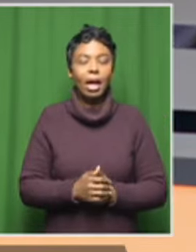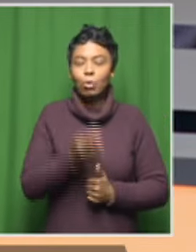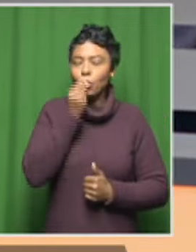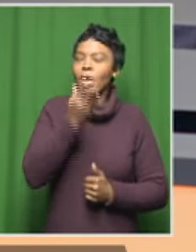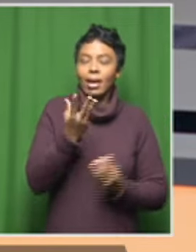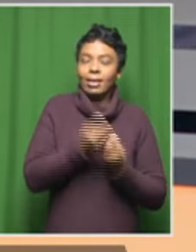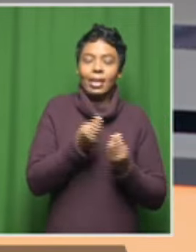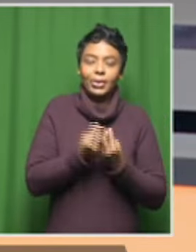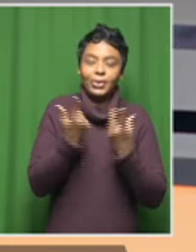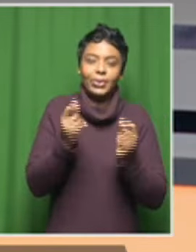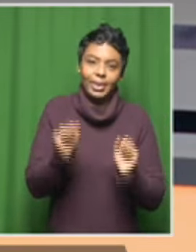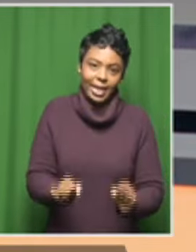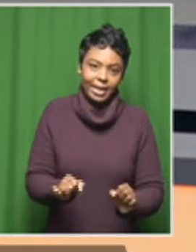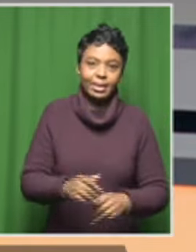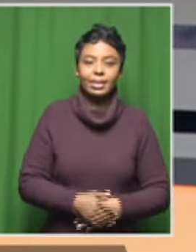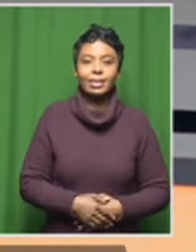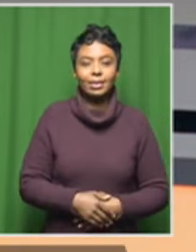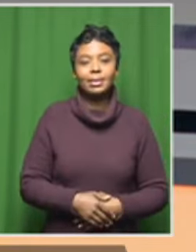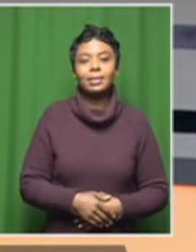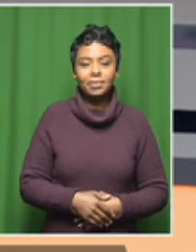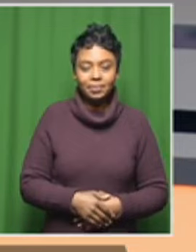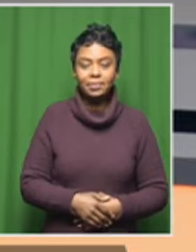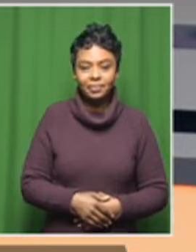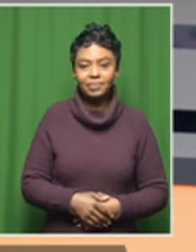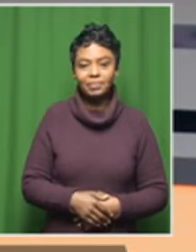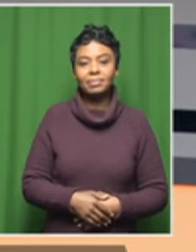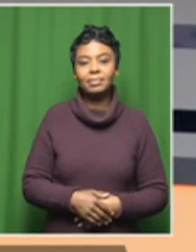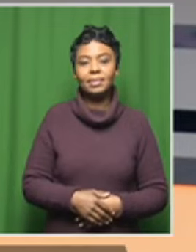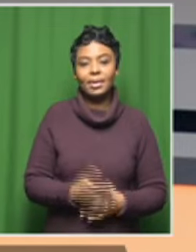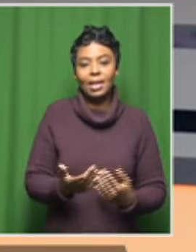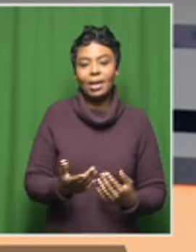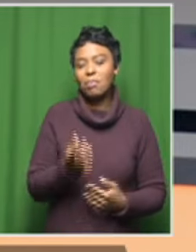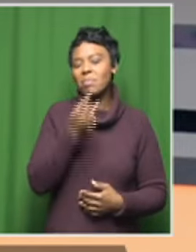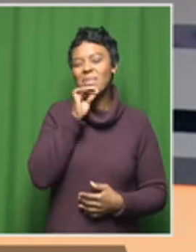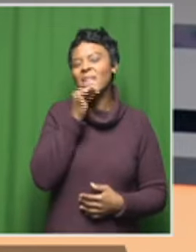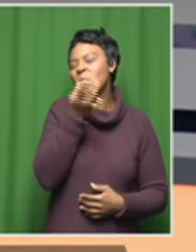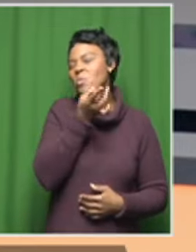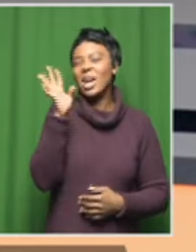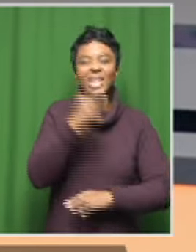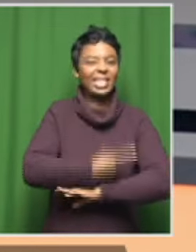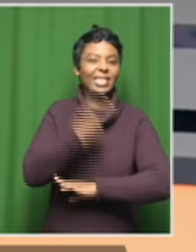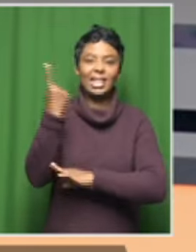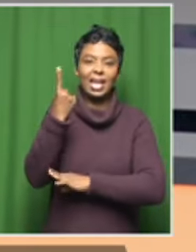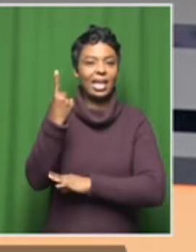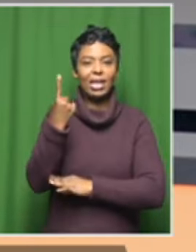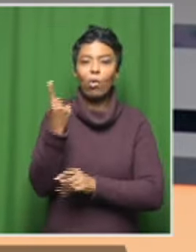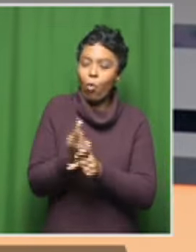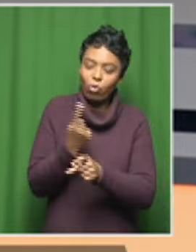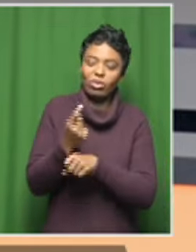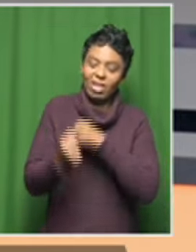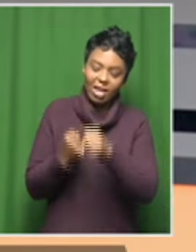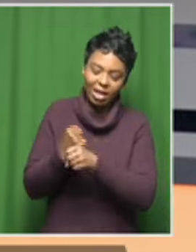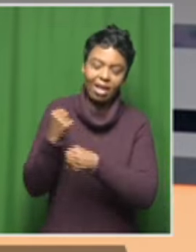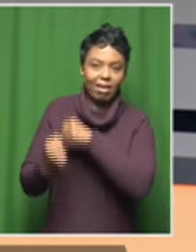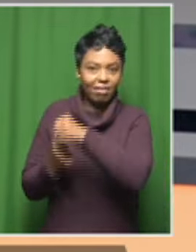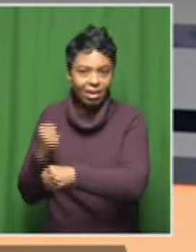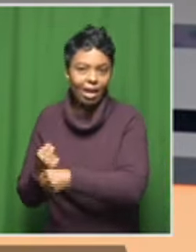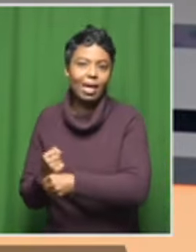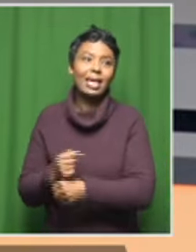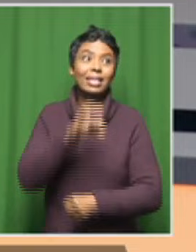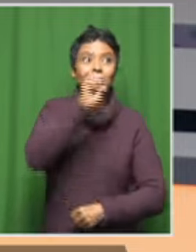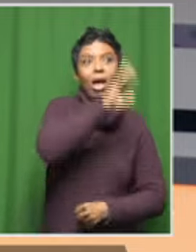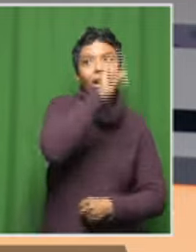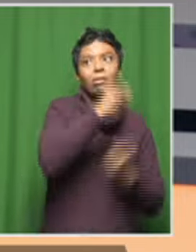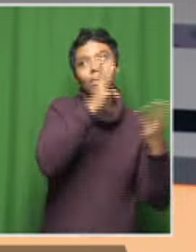So, I mean, beyond Slipper Day, this is one day a year. You know, how can South Africans